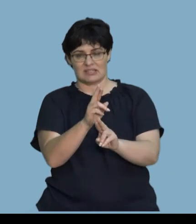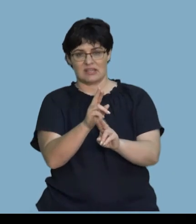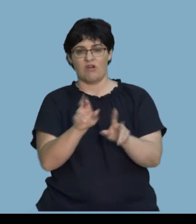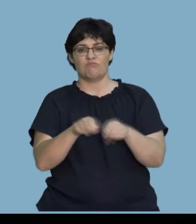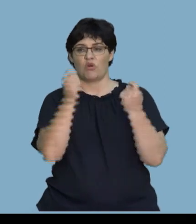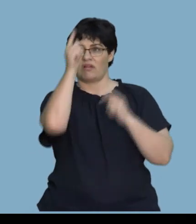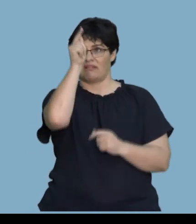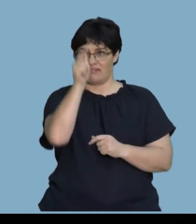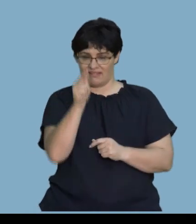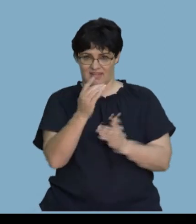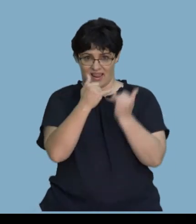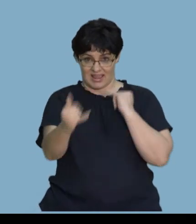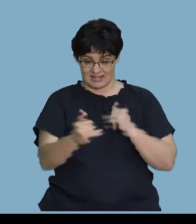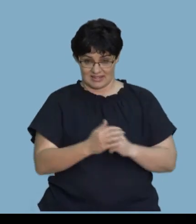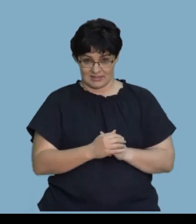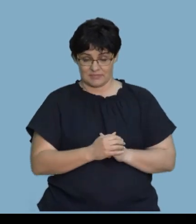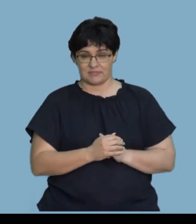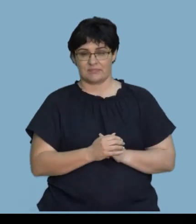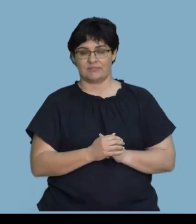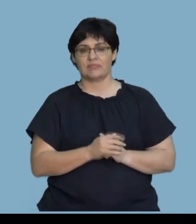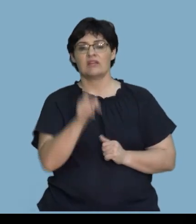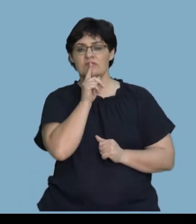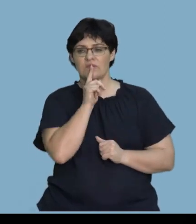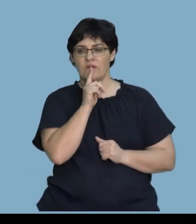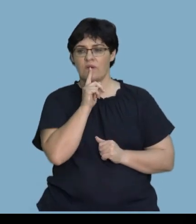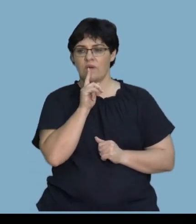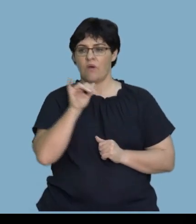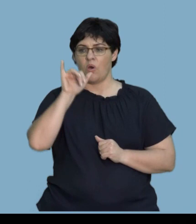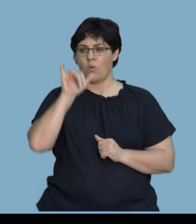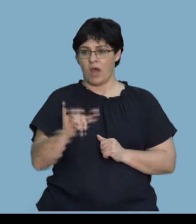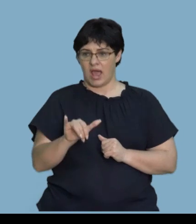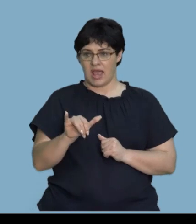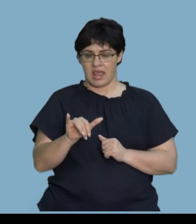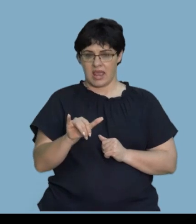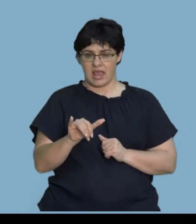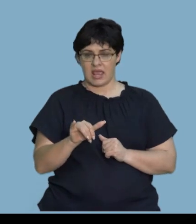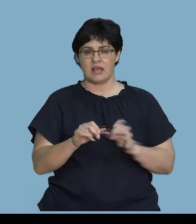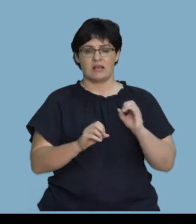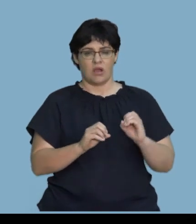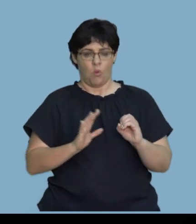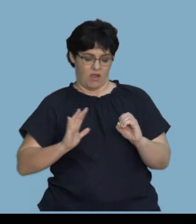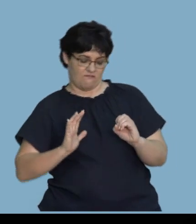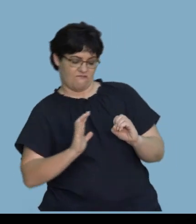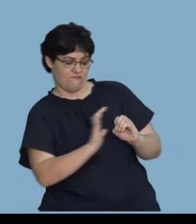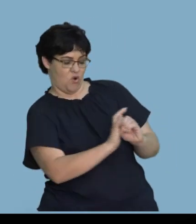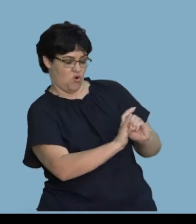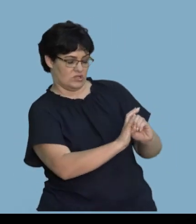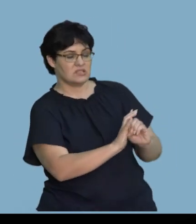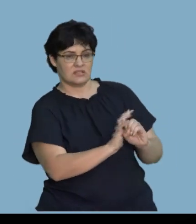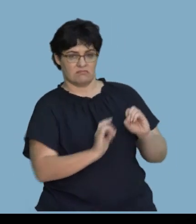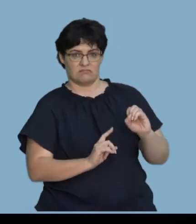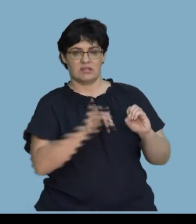line, okay? So this sphere Y is at rest because of some electrostatic force that acts on